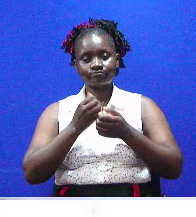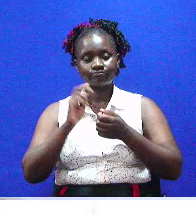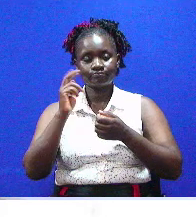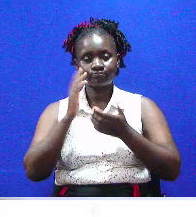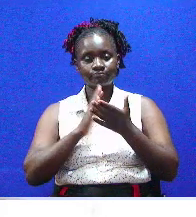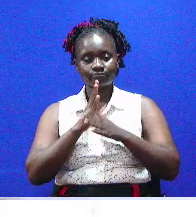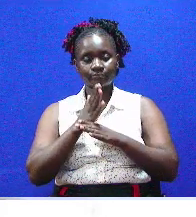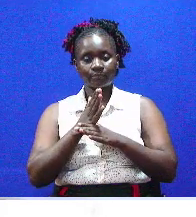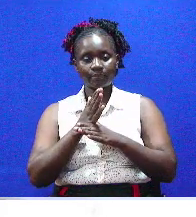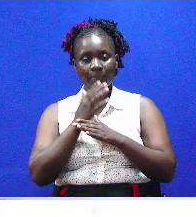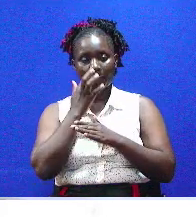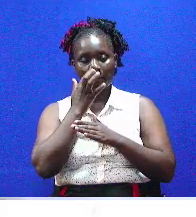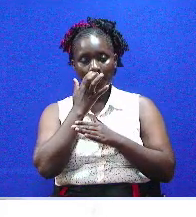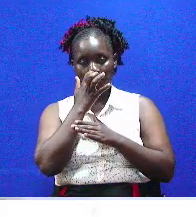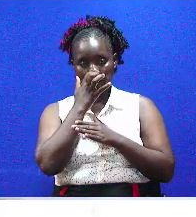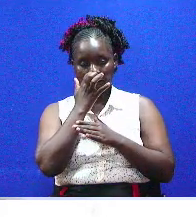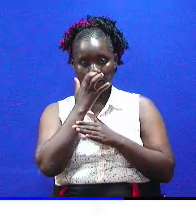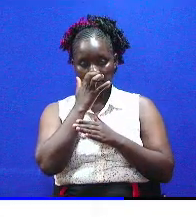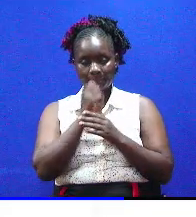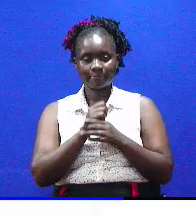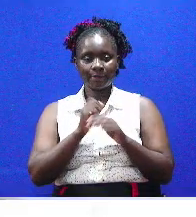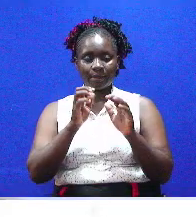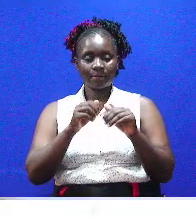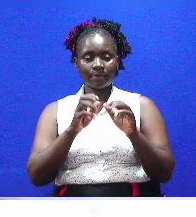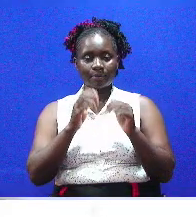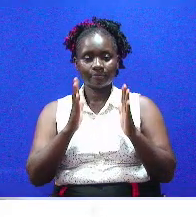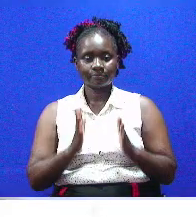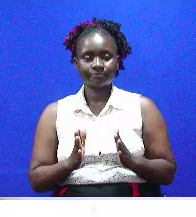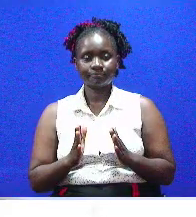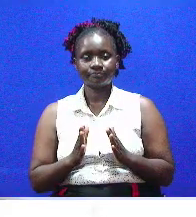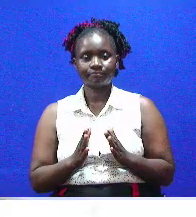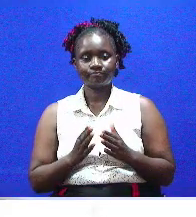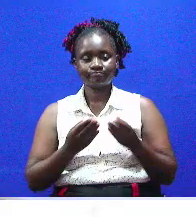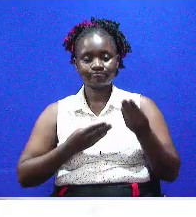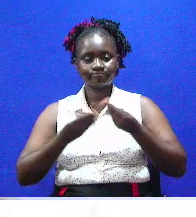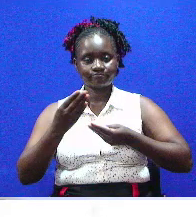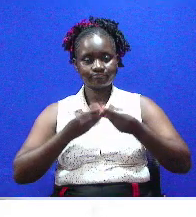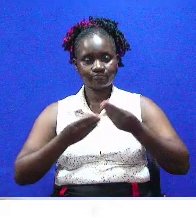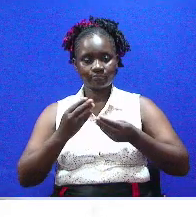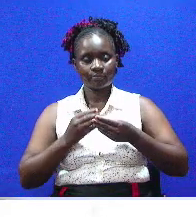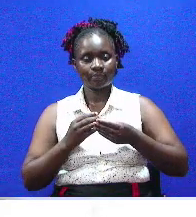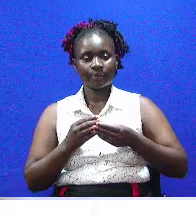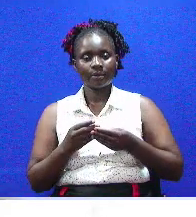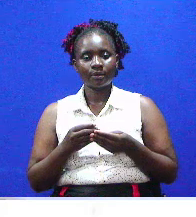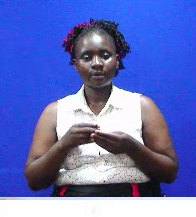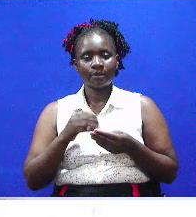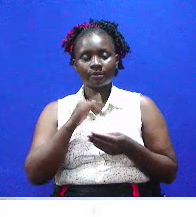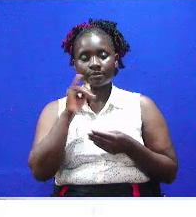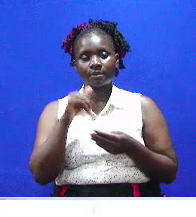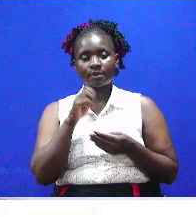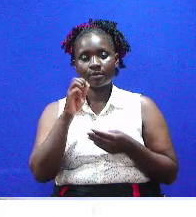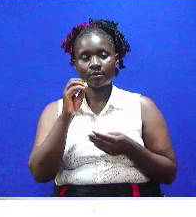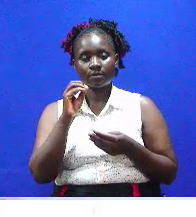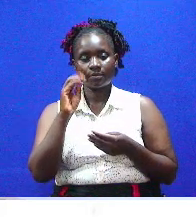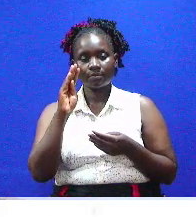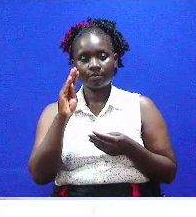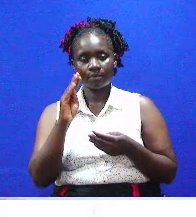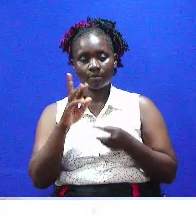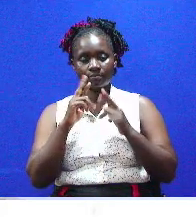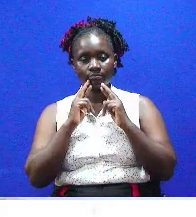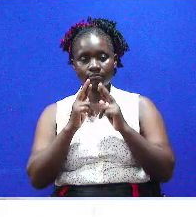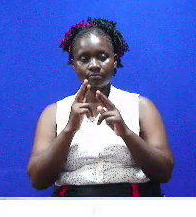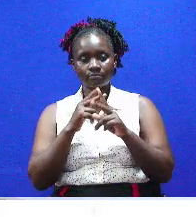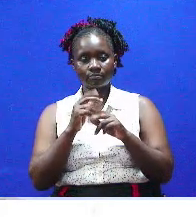wetera asense meli yobulemi na boigo obonchirelia muri kito job maangi na bakagutwaliga ni roboti